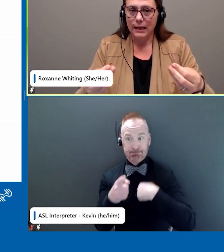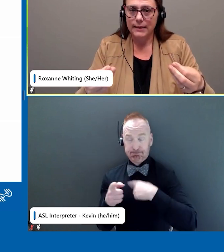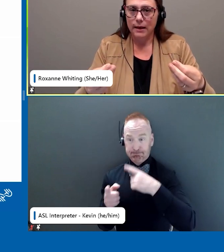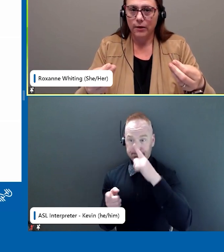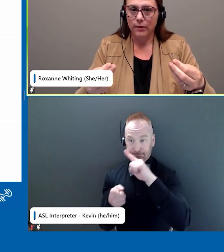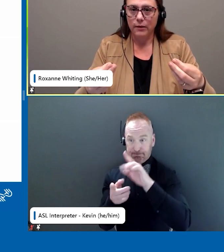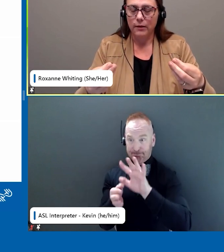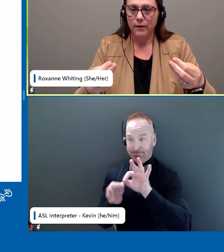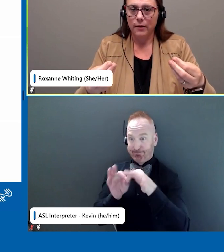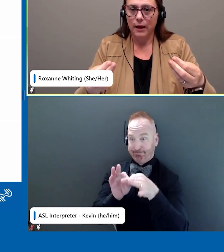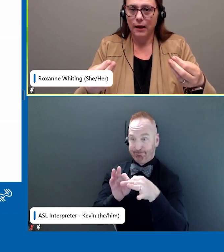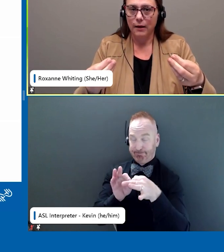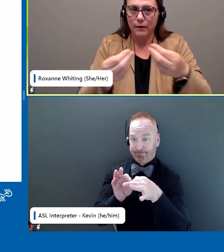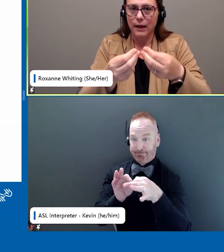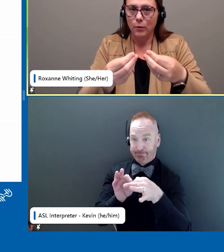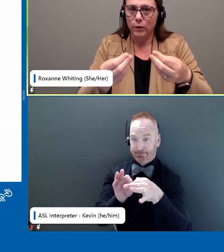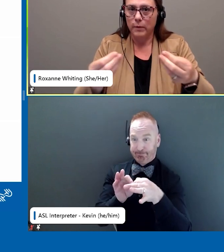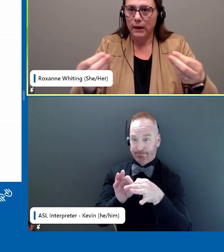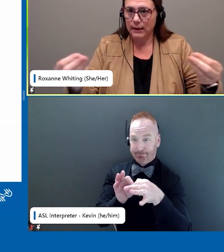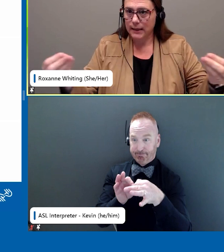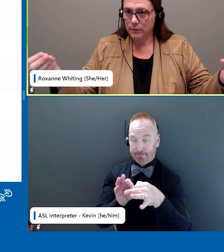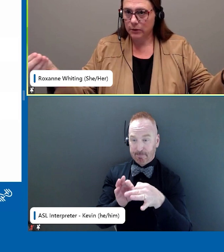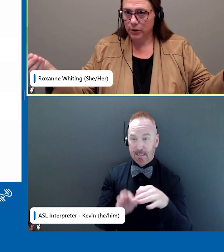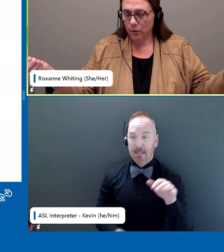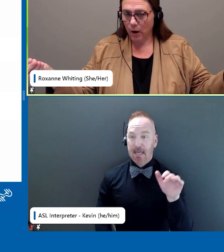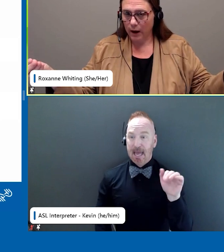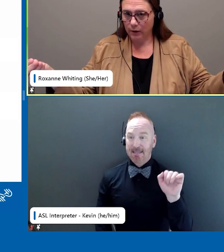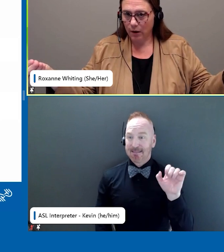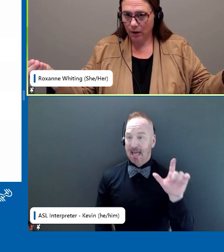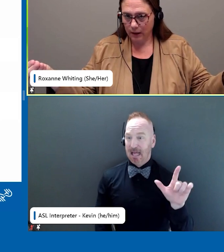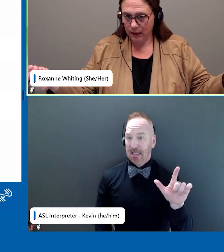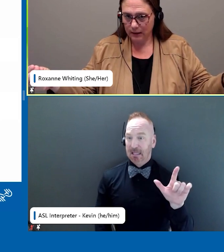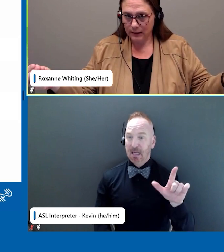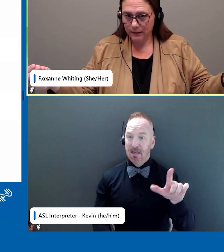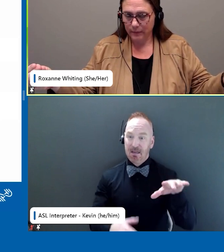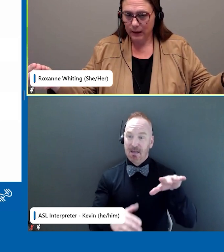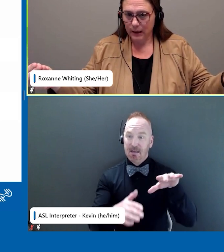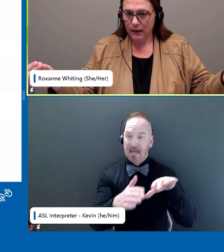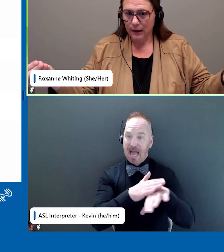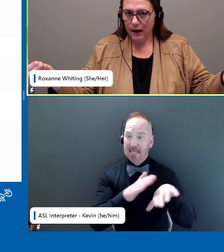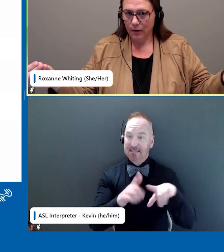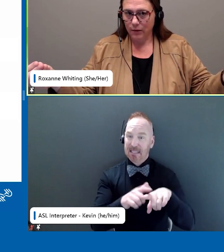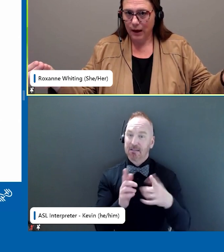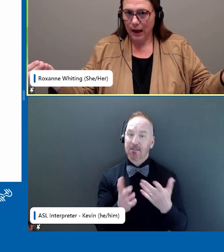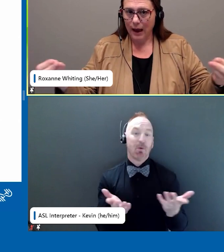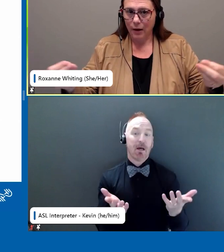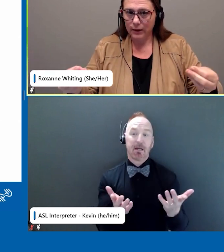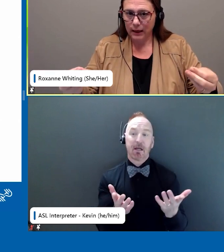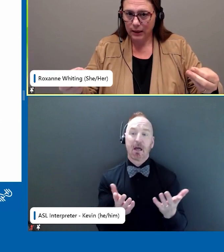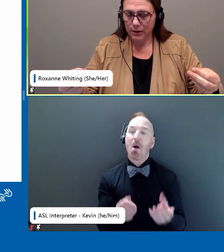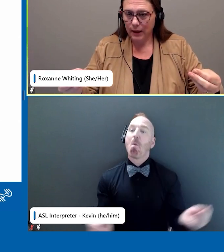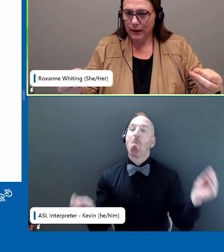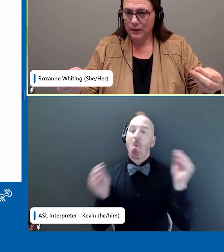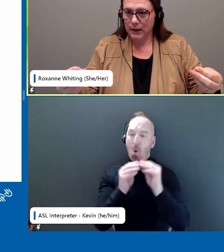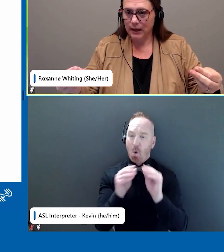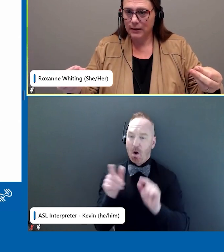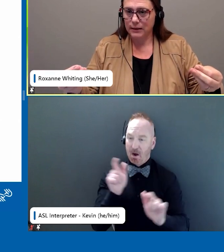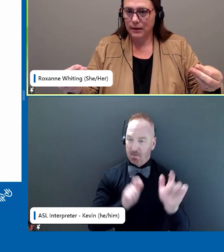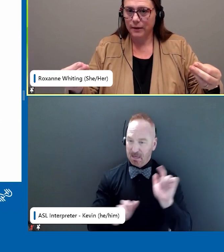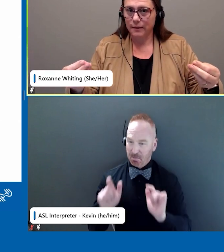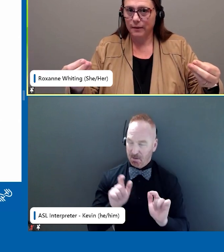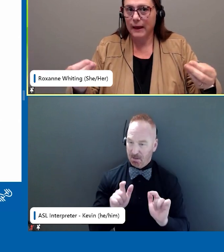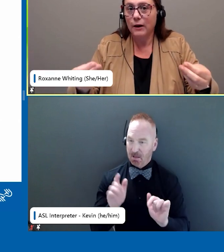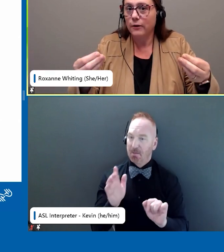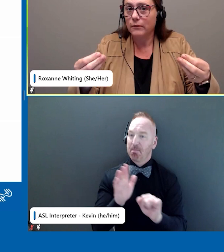an ASL that would be accessible to a wider audience. Now, how they can do that is